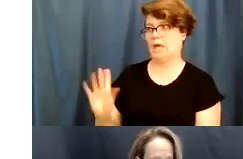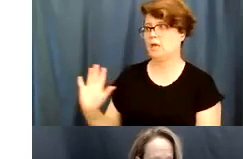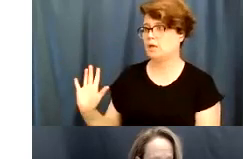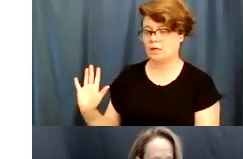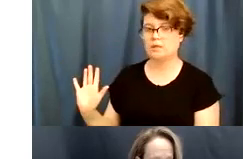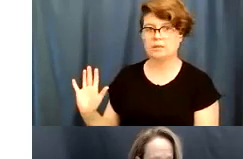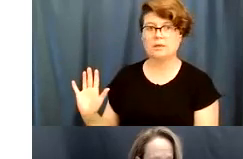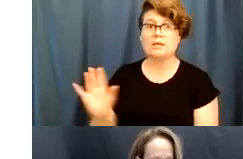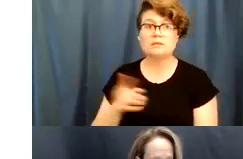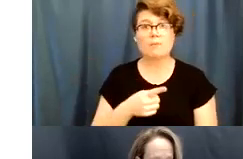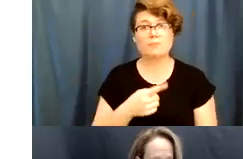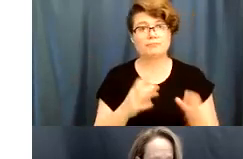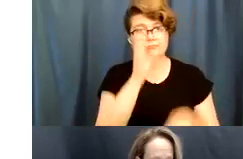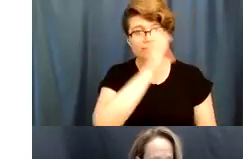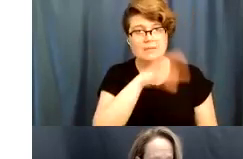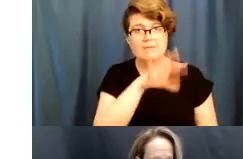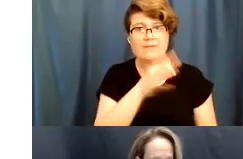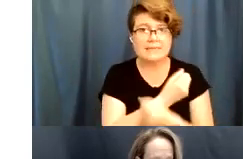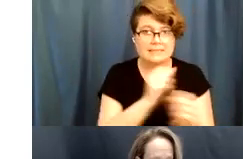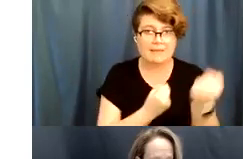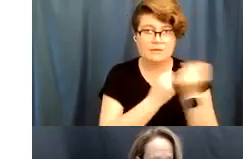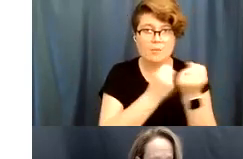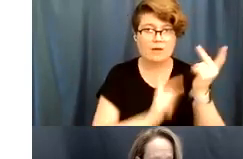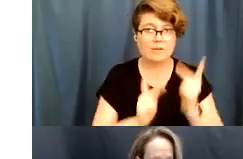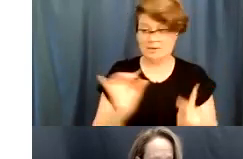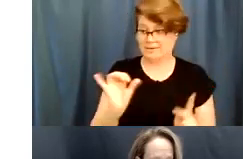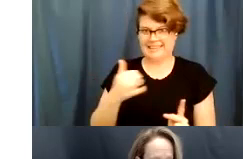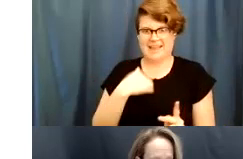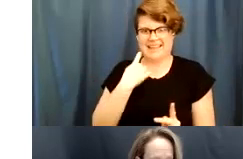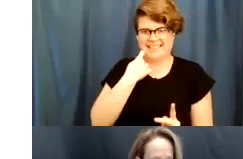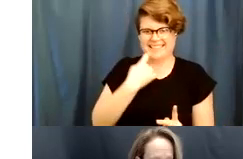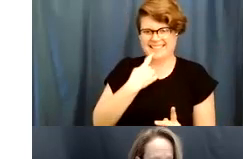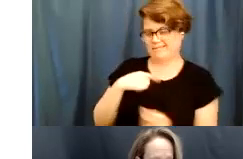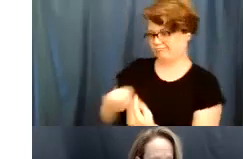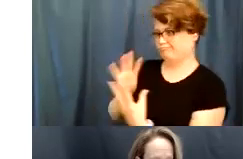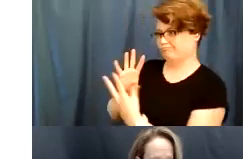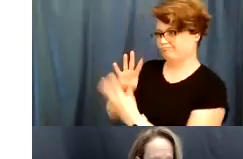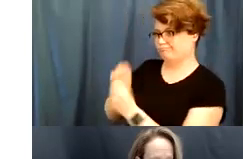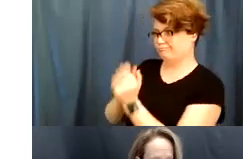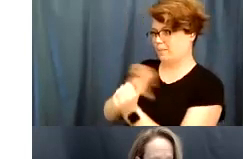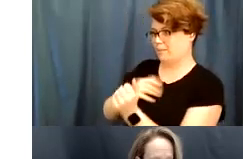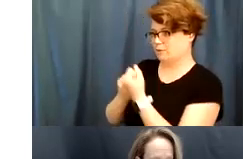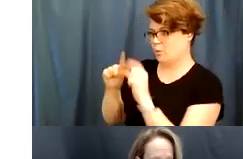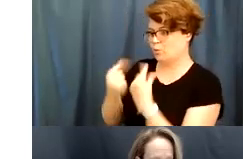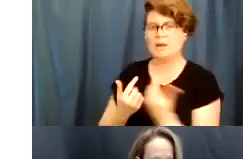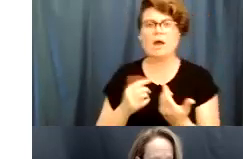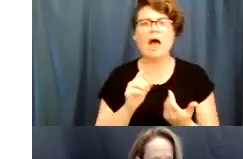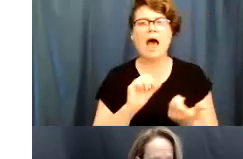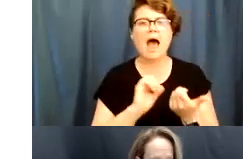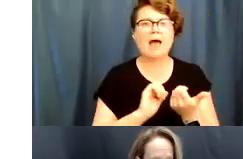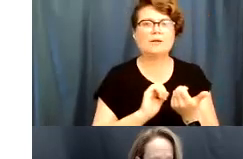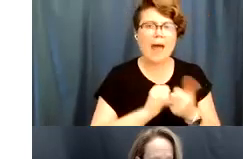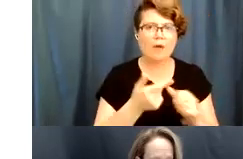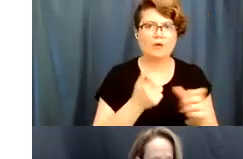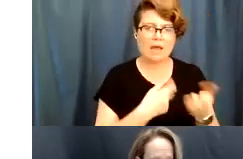do, right? People you can talk to about your feelings. What are you currently feeling? Is it safe for you to talk to them about it? Make